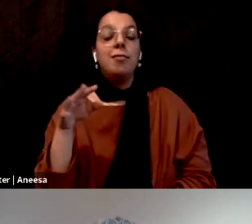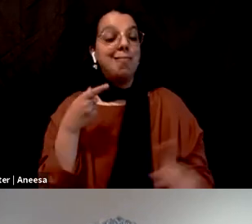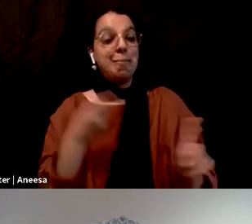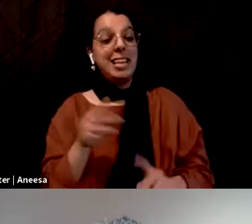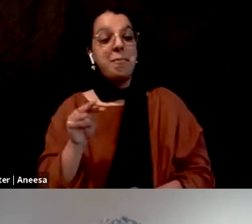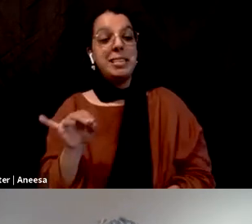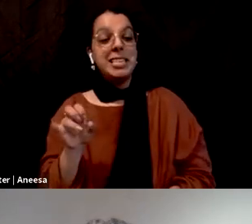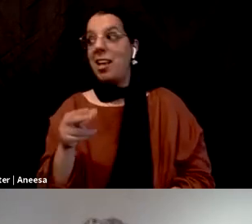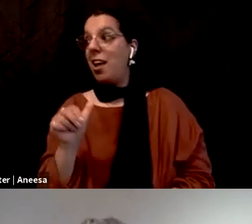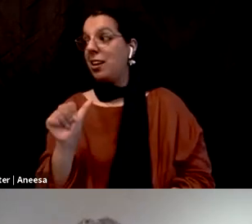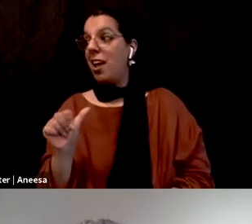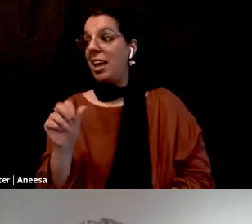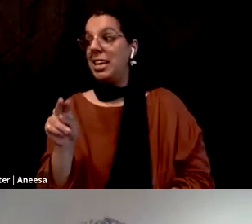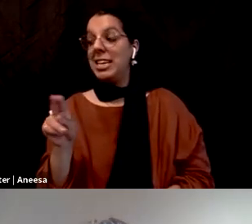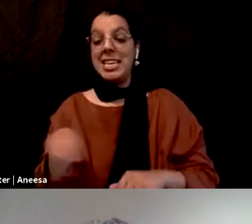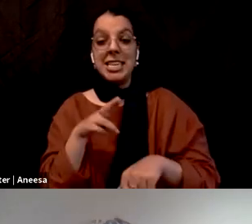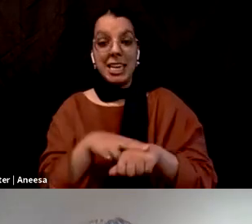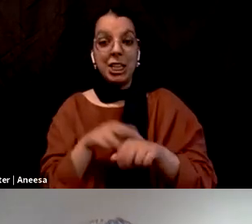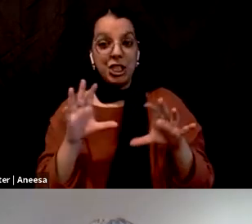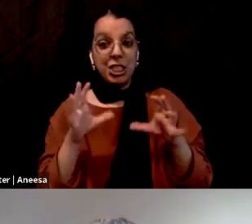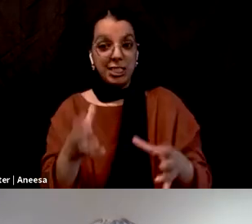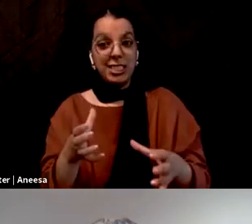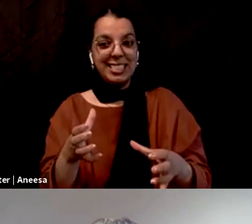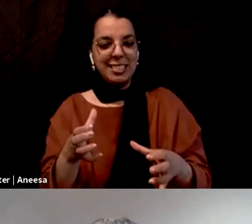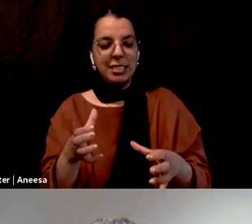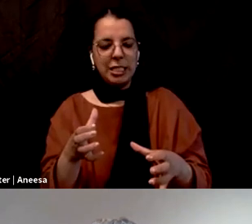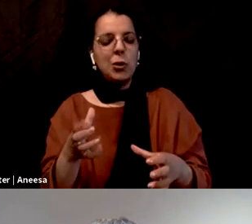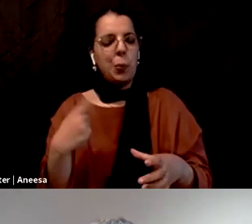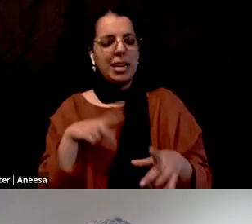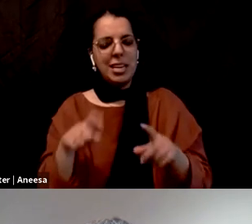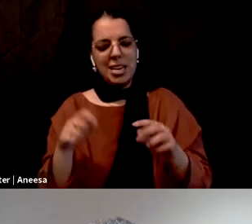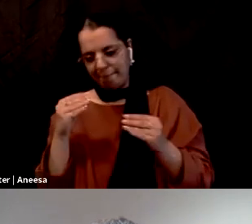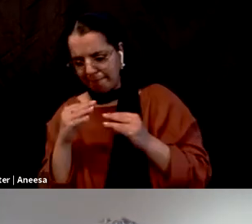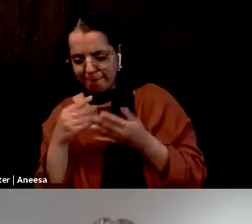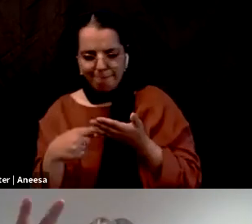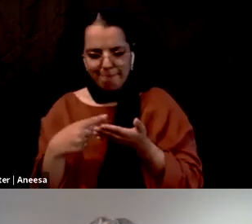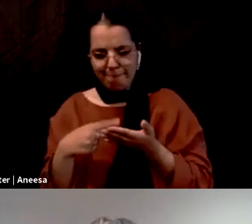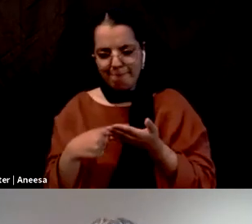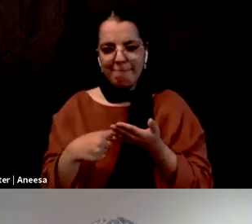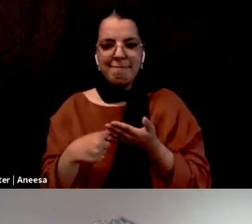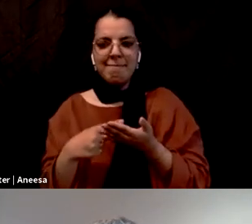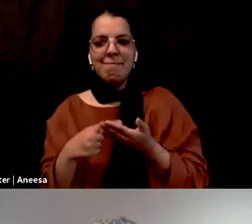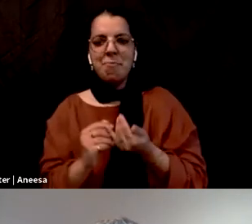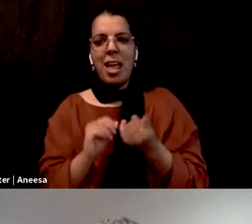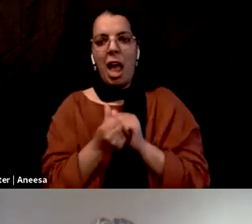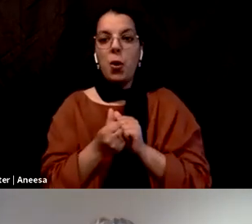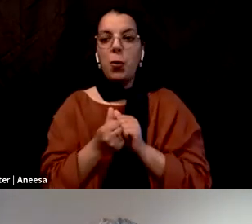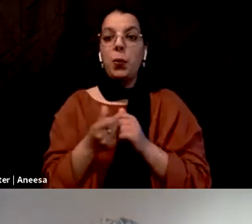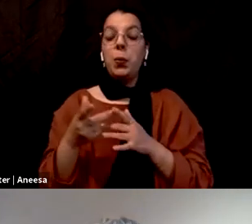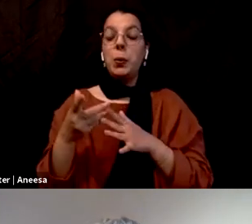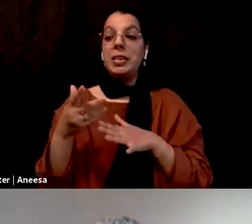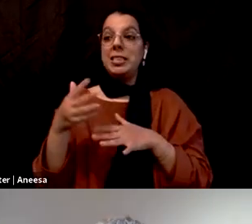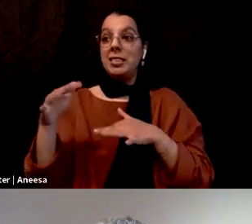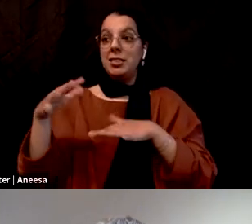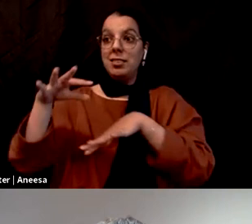to that nation building piece, looking at how we can better implement the rights that we already do have, which were given to us from the creator and happened